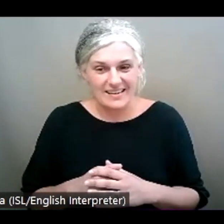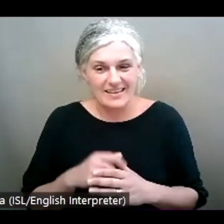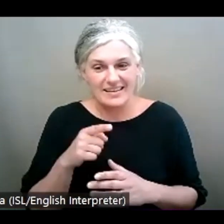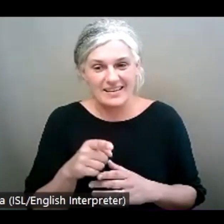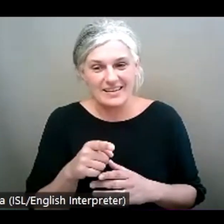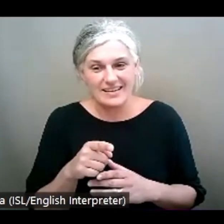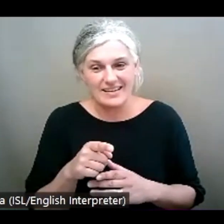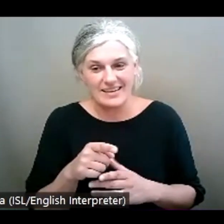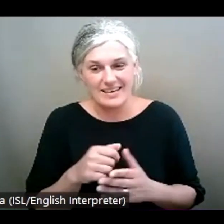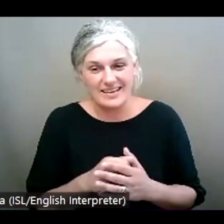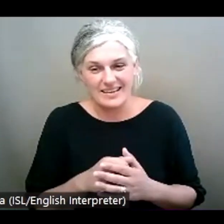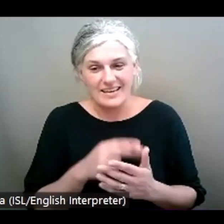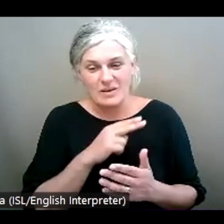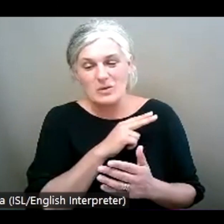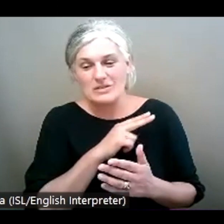Not entirely, but